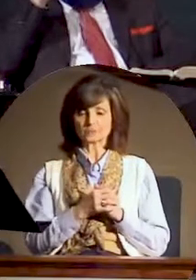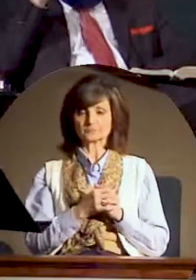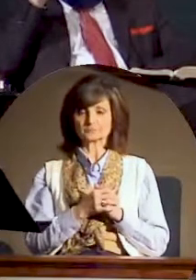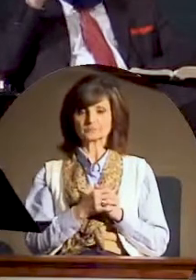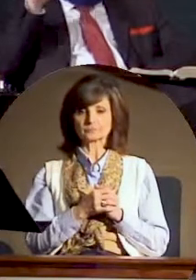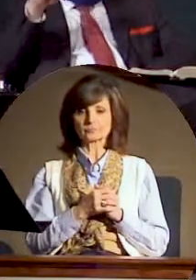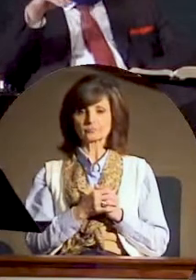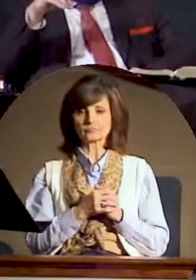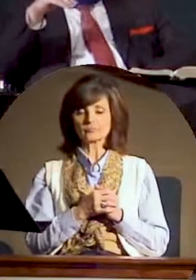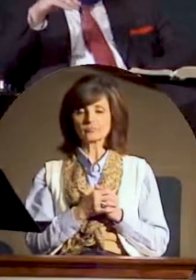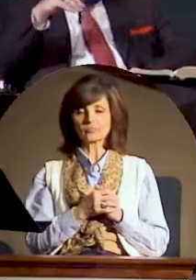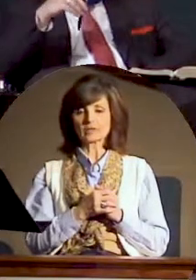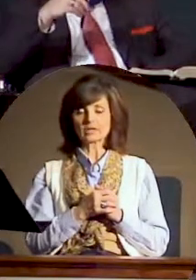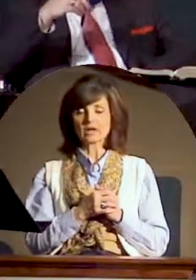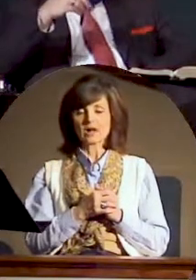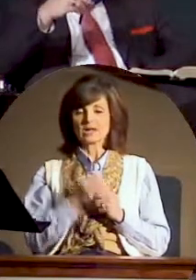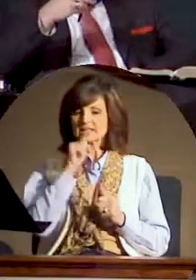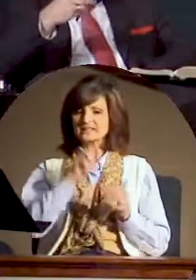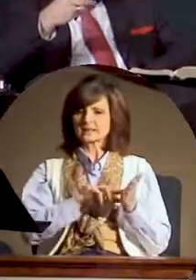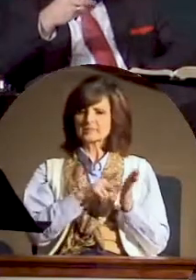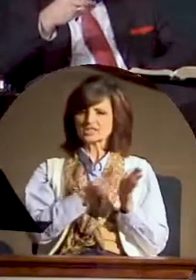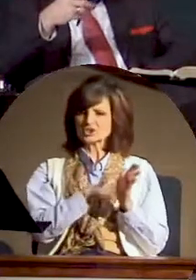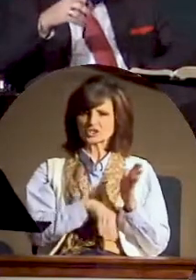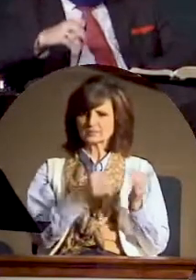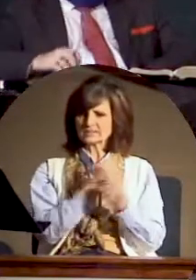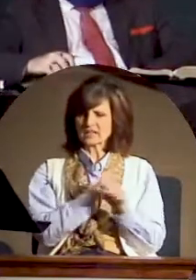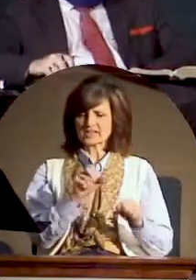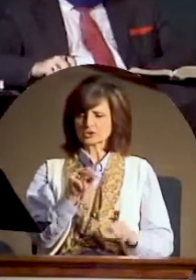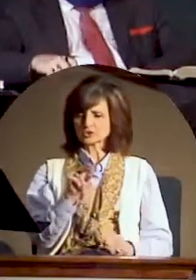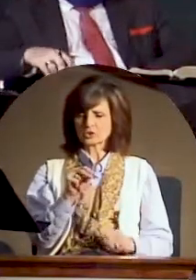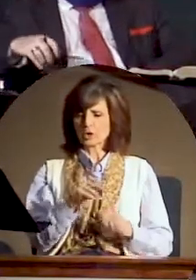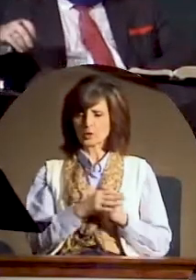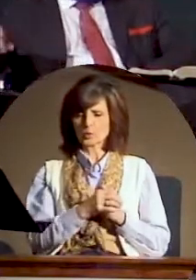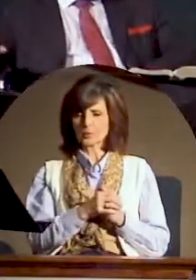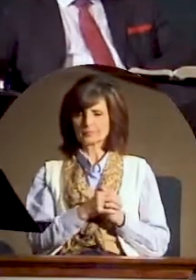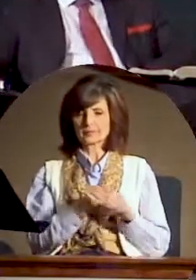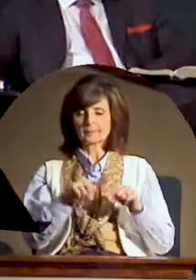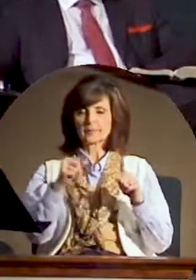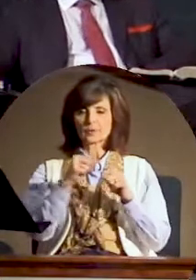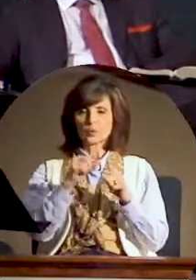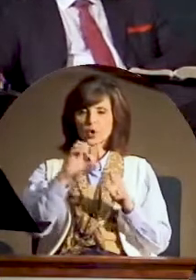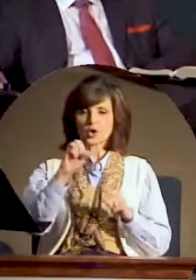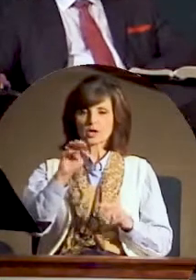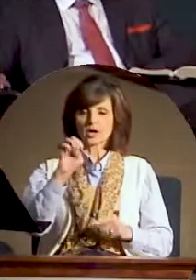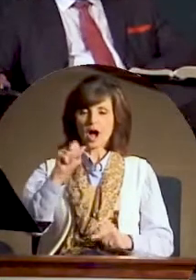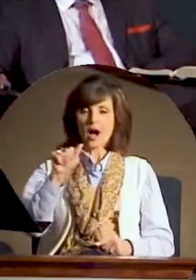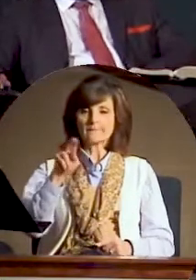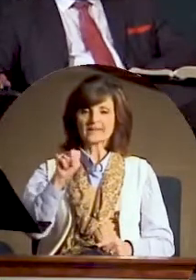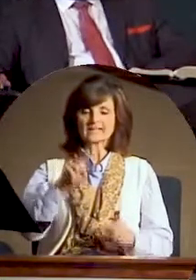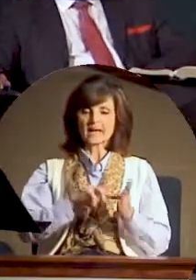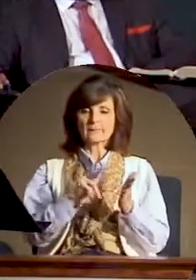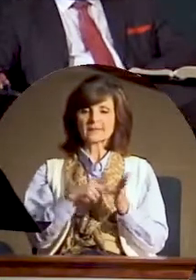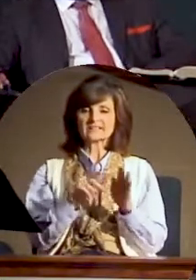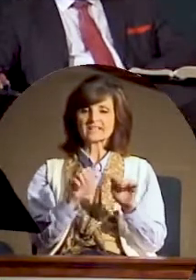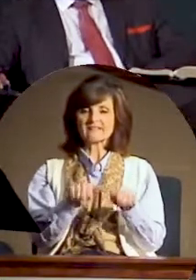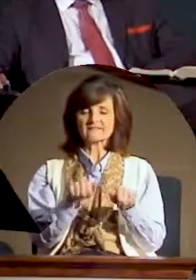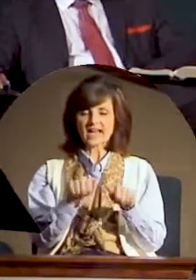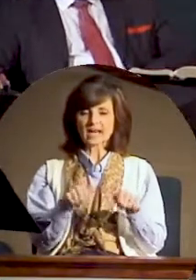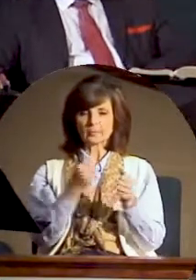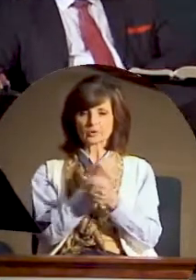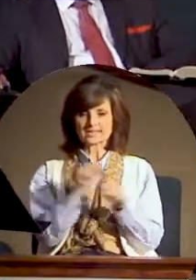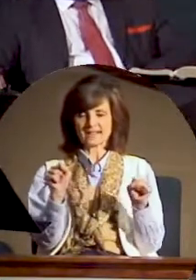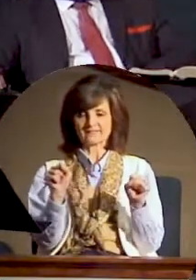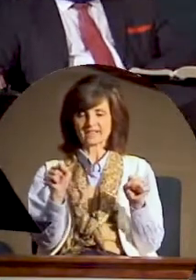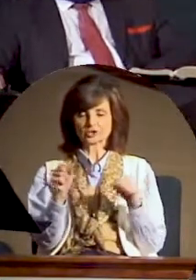this. You know, just whatever, cheap, everyday salvation. But the word common simply means this, the available